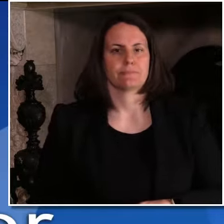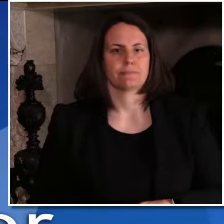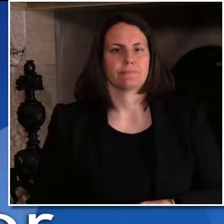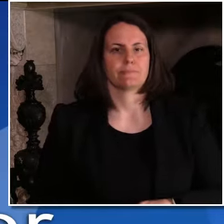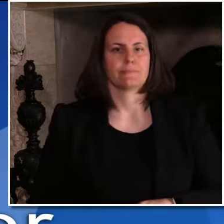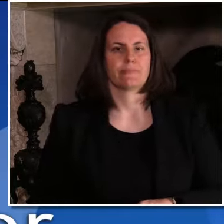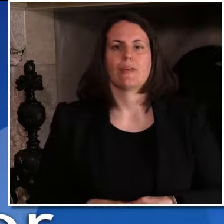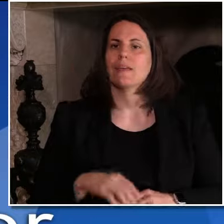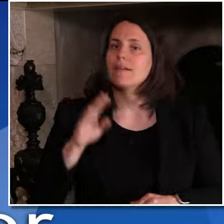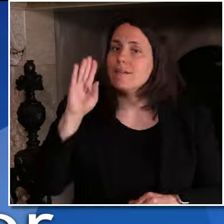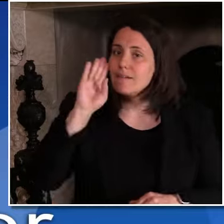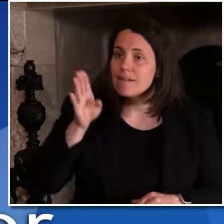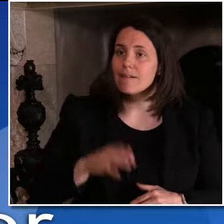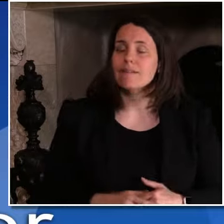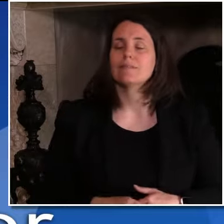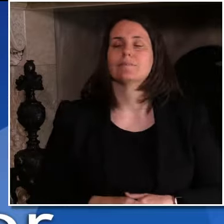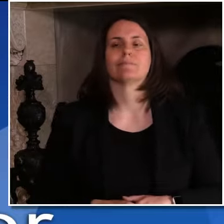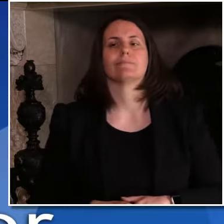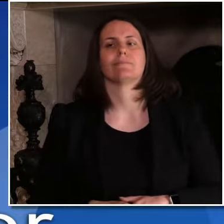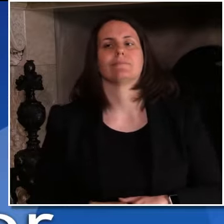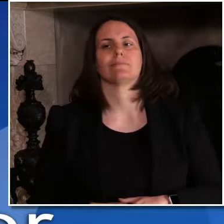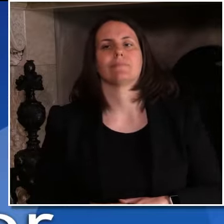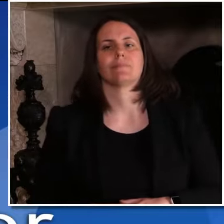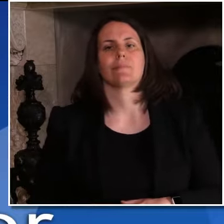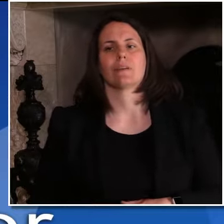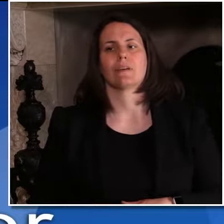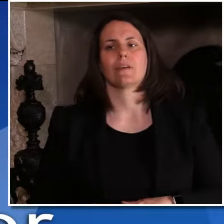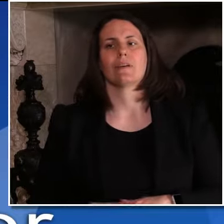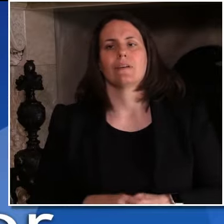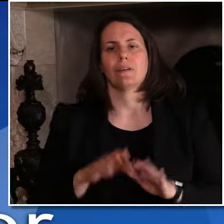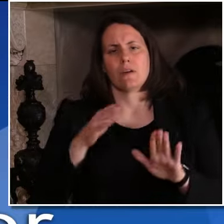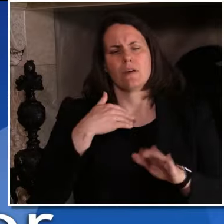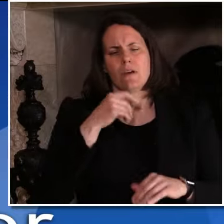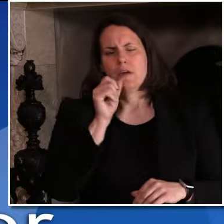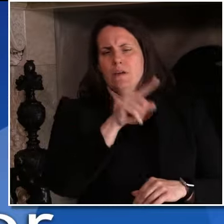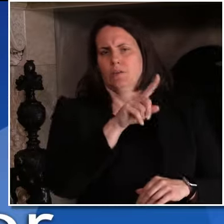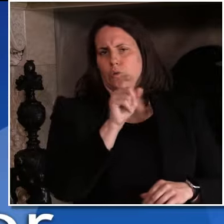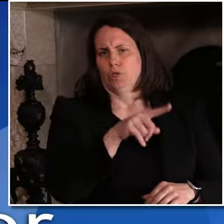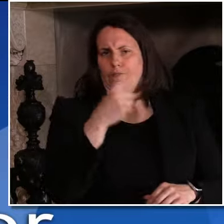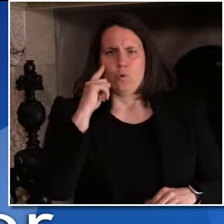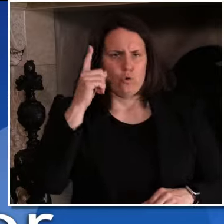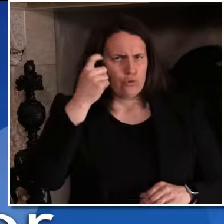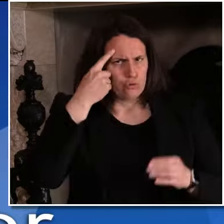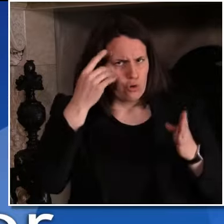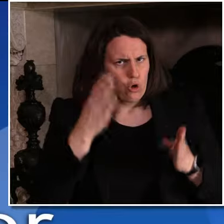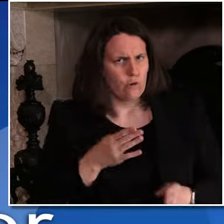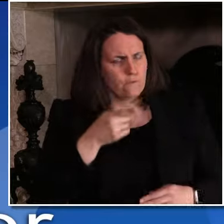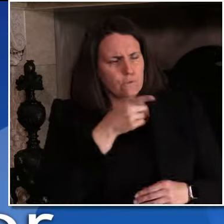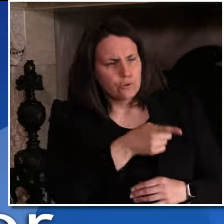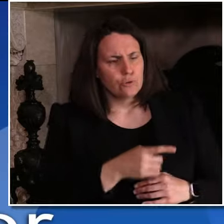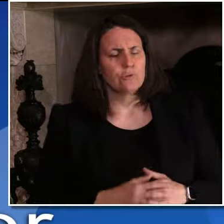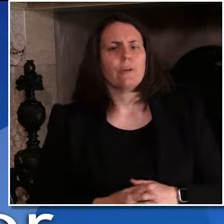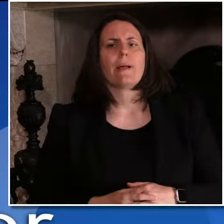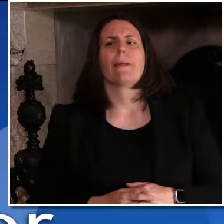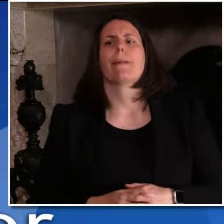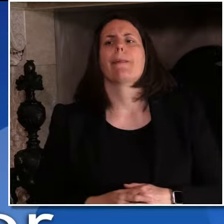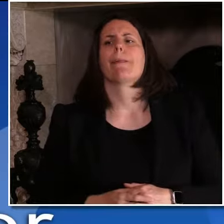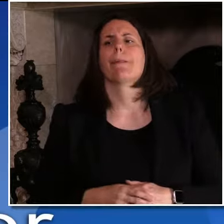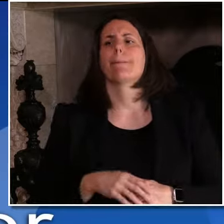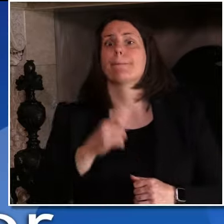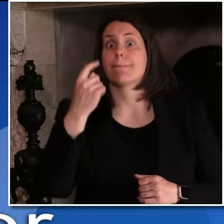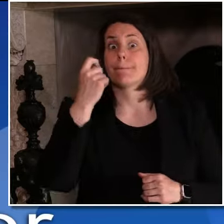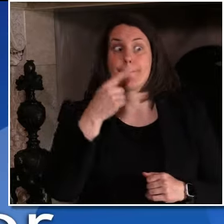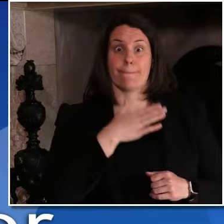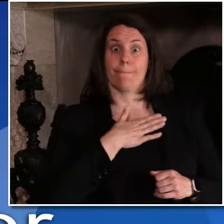Hi, thank you for taking this call. This question is for Governor Evers. As a station, we've gotten hundreds of calls and emails from